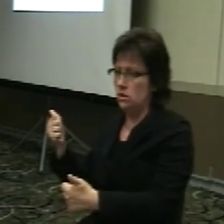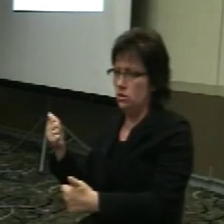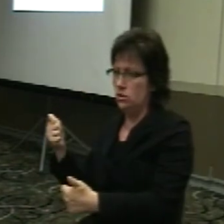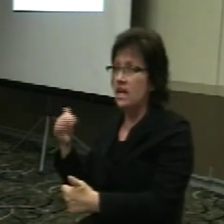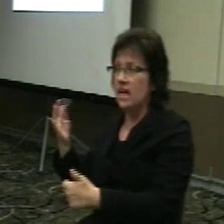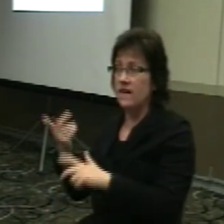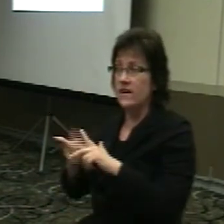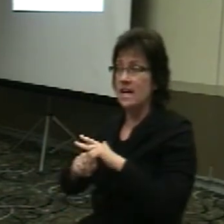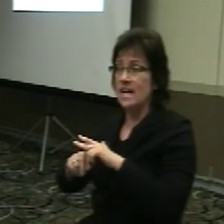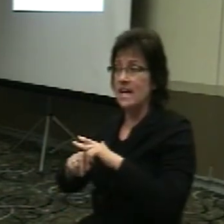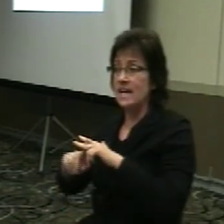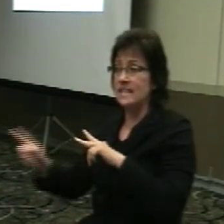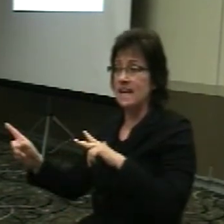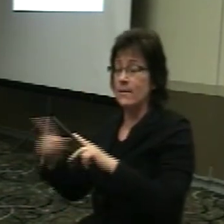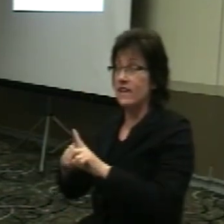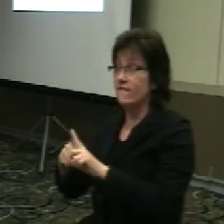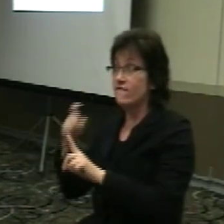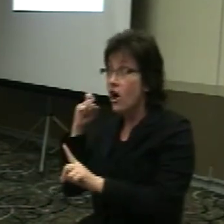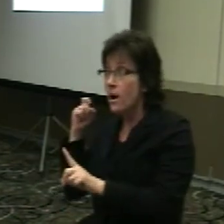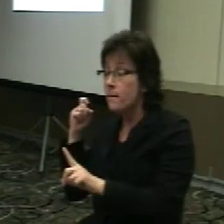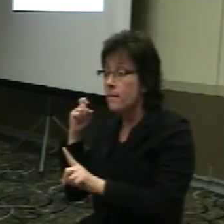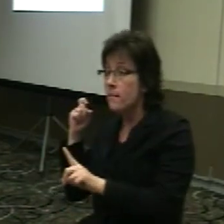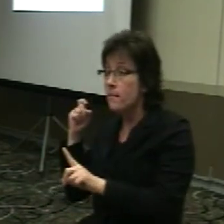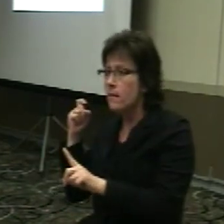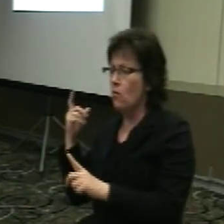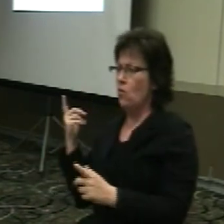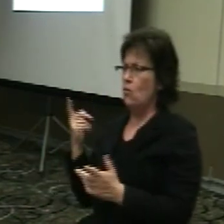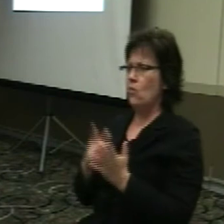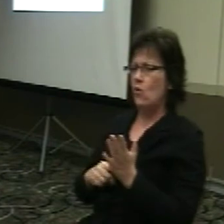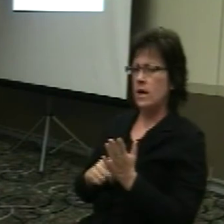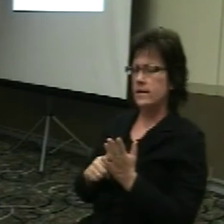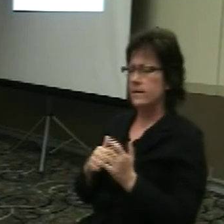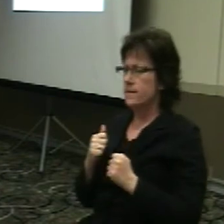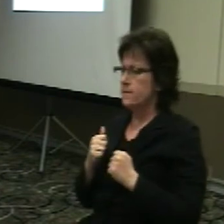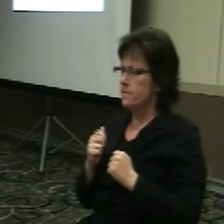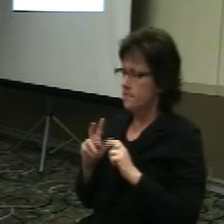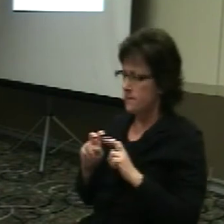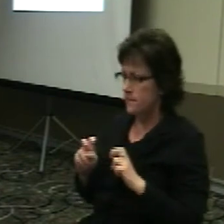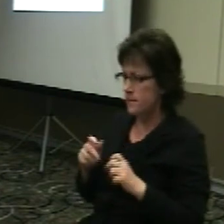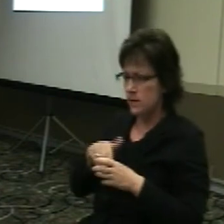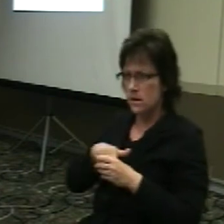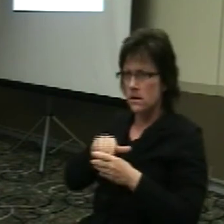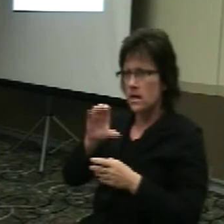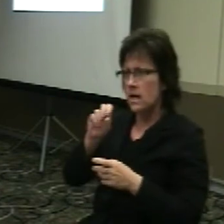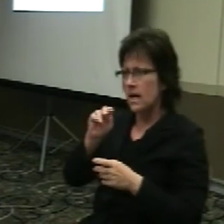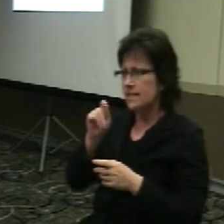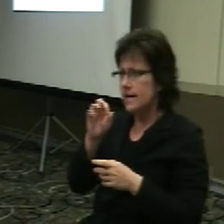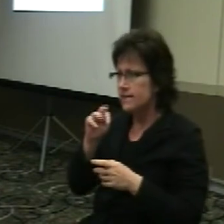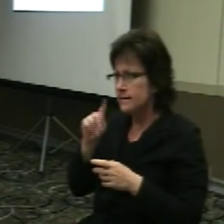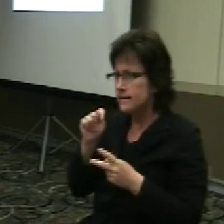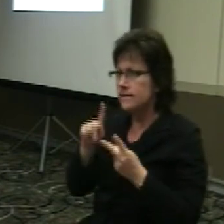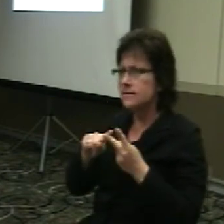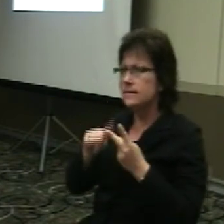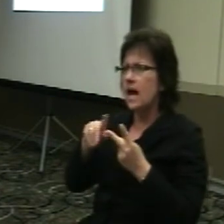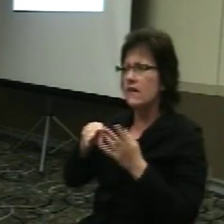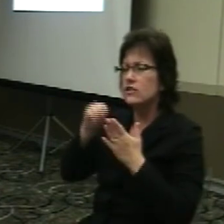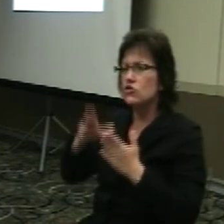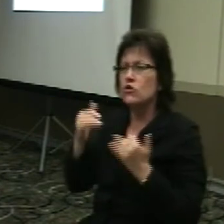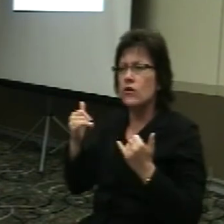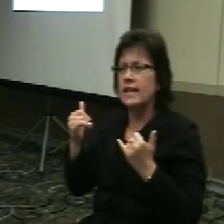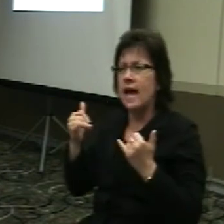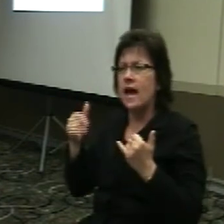right? If they're escaping from, what are they escaping from? Is it the content? Is it the fact that I've got a student